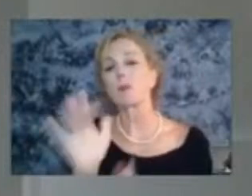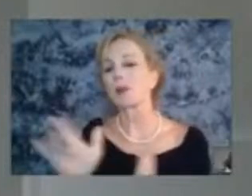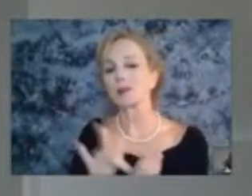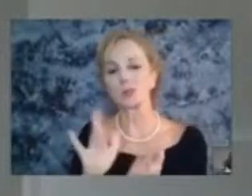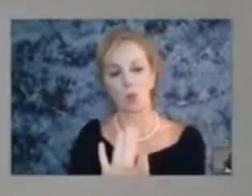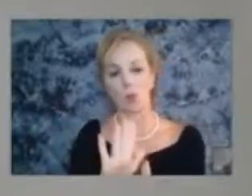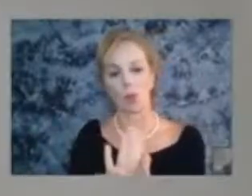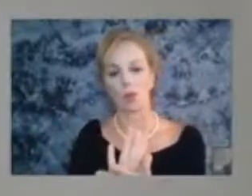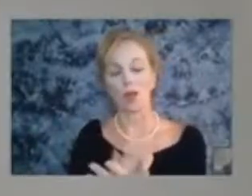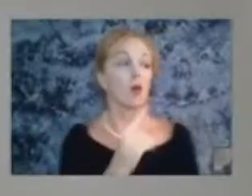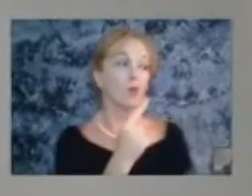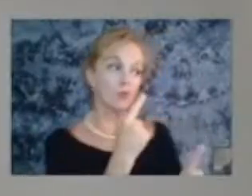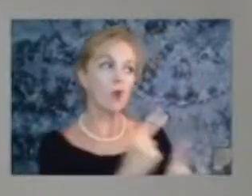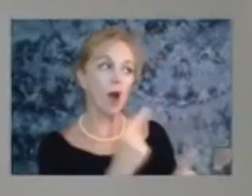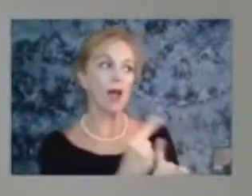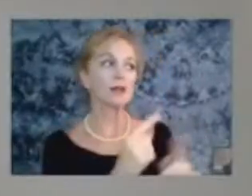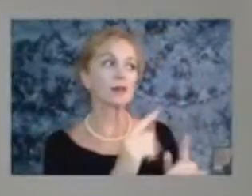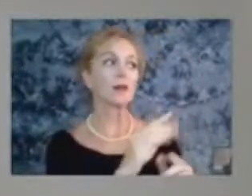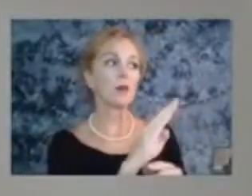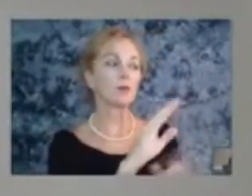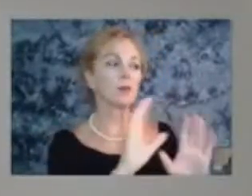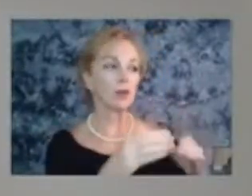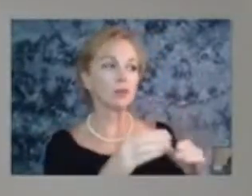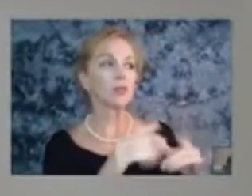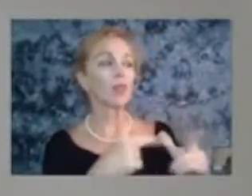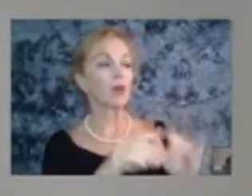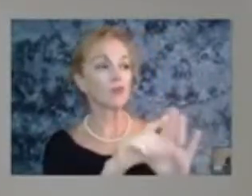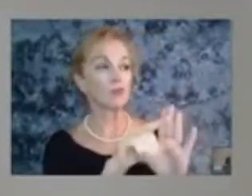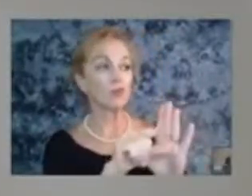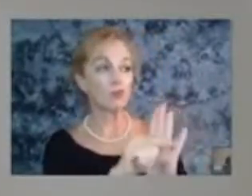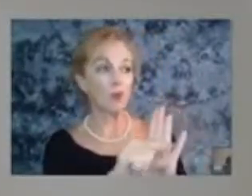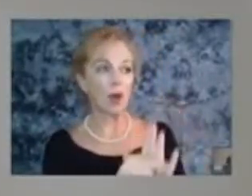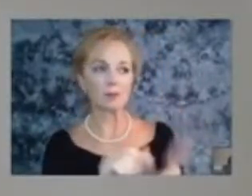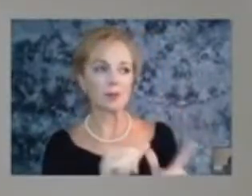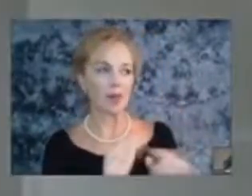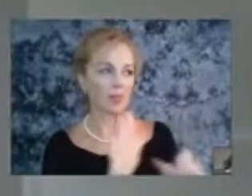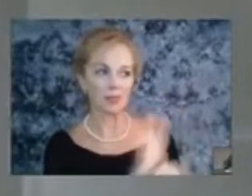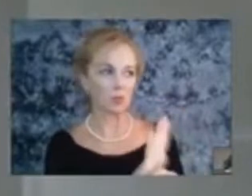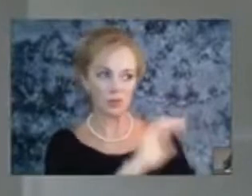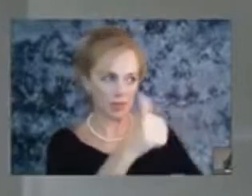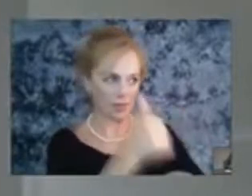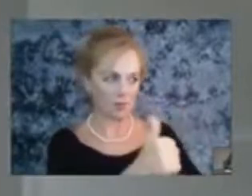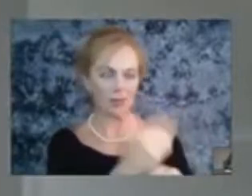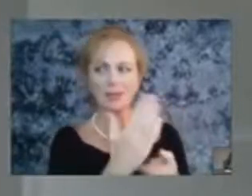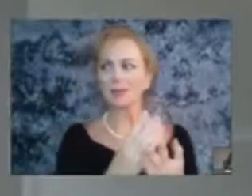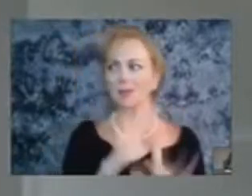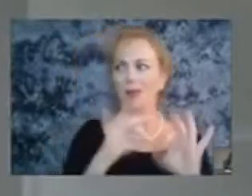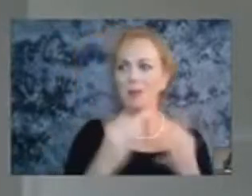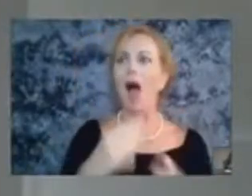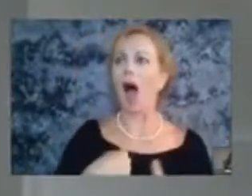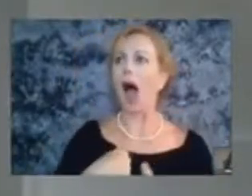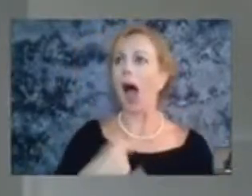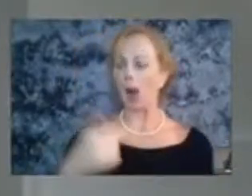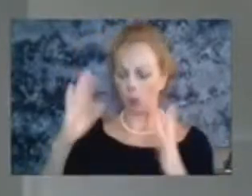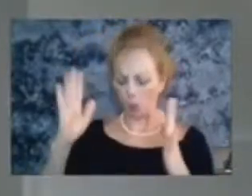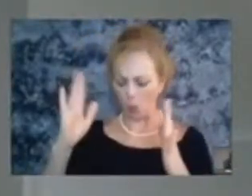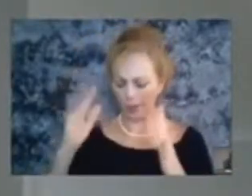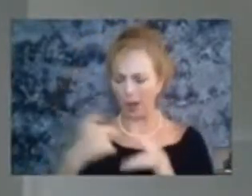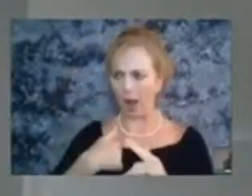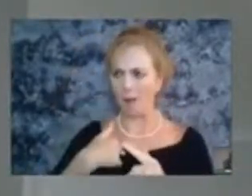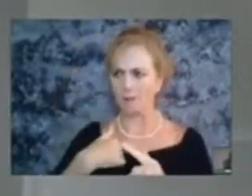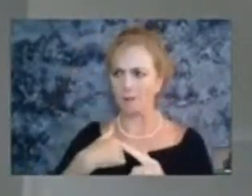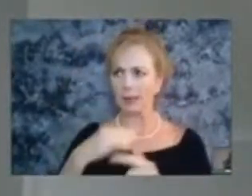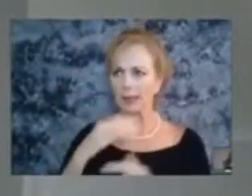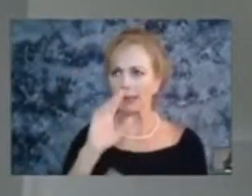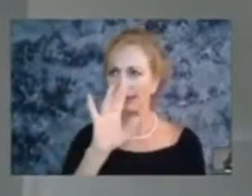by the grade bands, not by the school configuration. Okay, it just occurred to me that there might be some families thinking, well, wait, I'm in a K-8. Would that mean I'm in the elementary